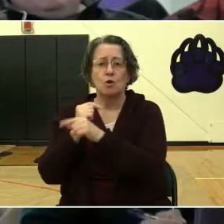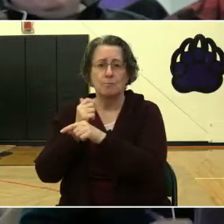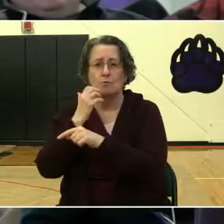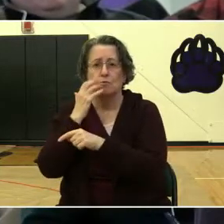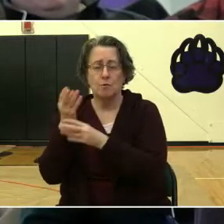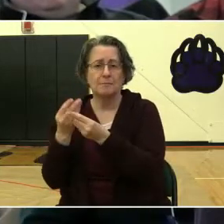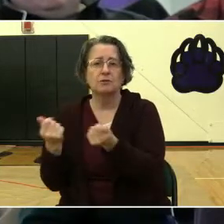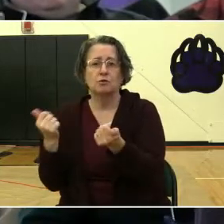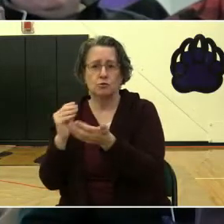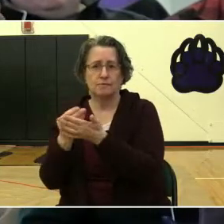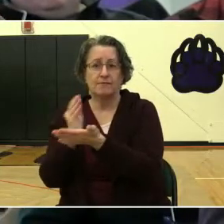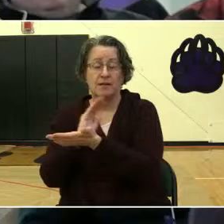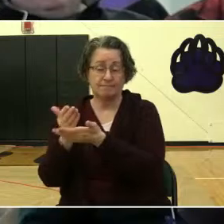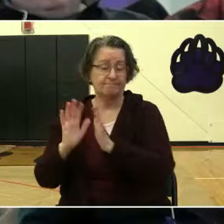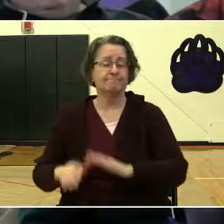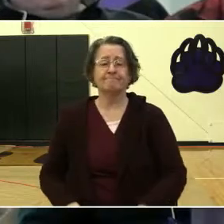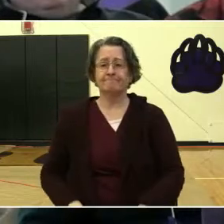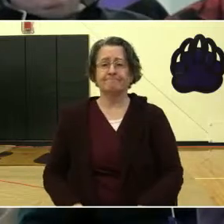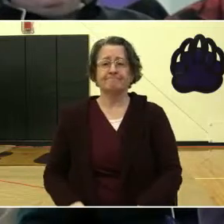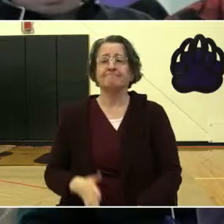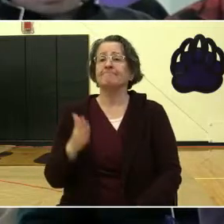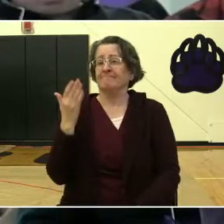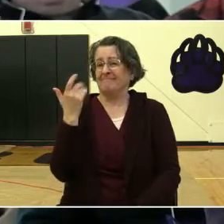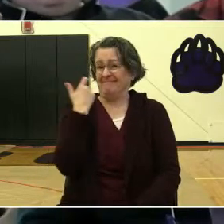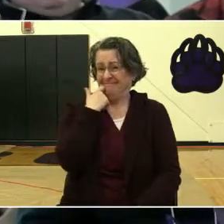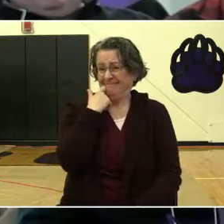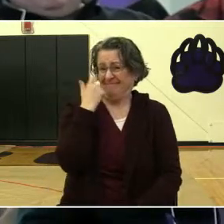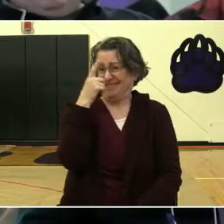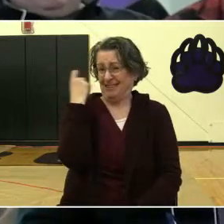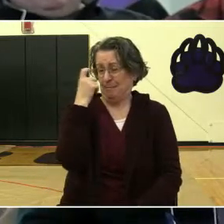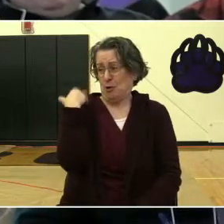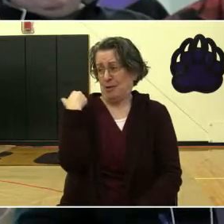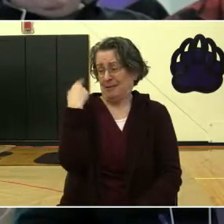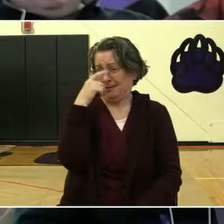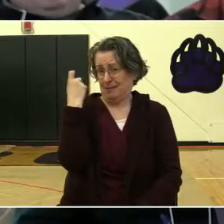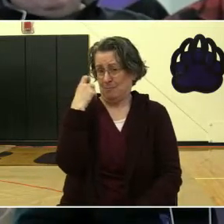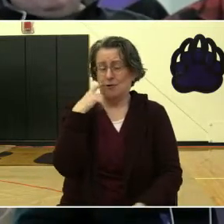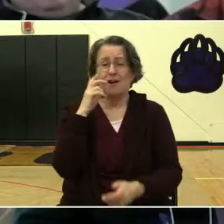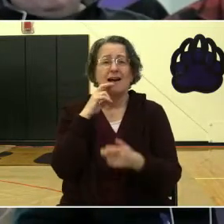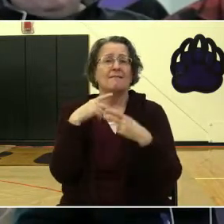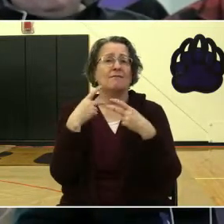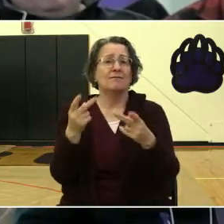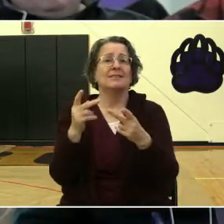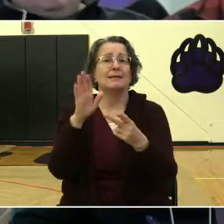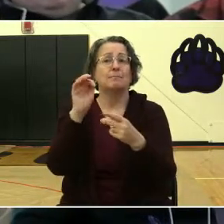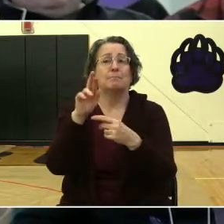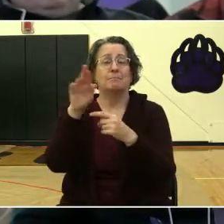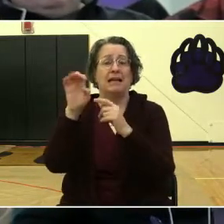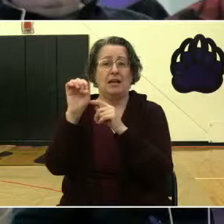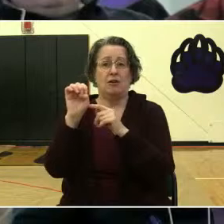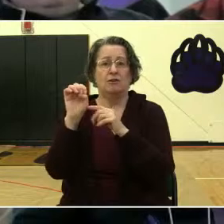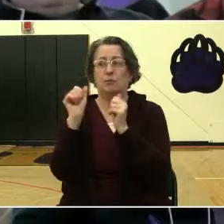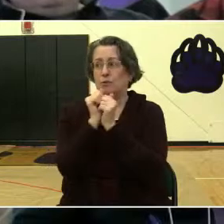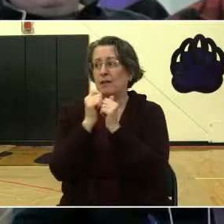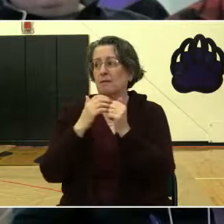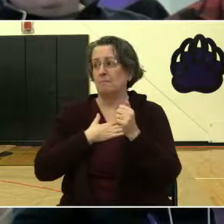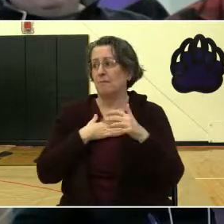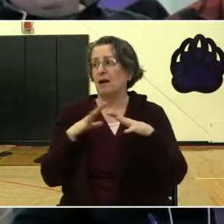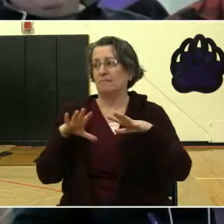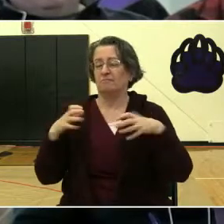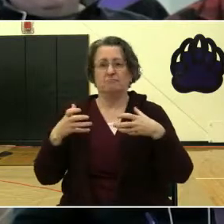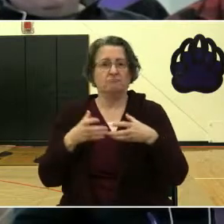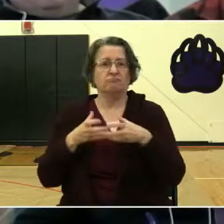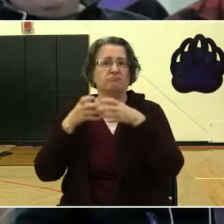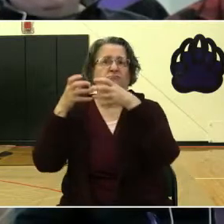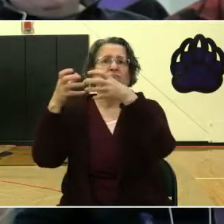summer I had an opportunity to visit Barry after the flooding with a delegation that I led and we saw the real impacts of